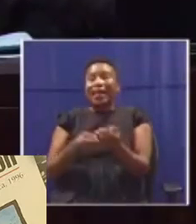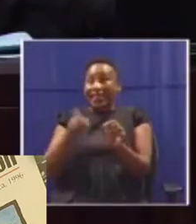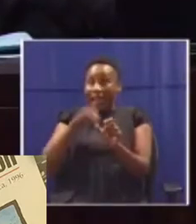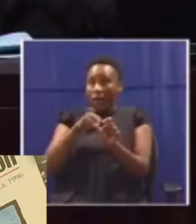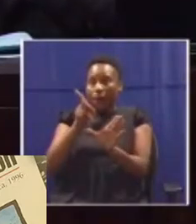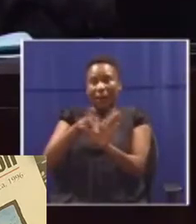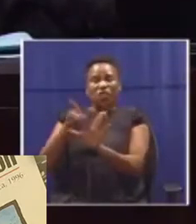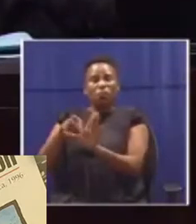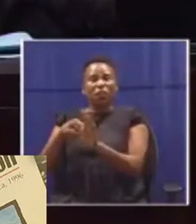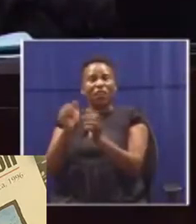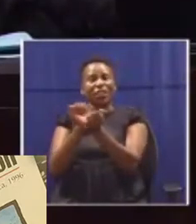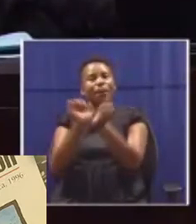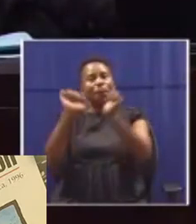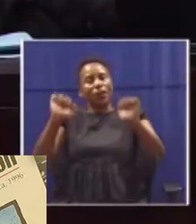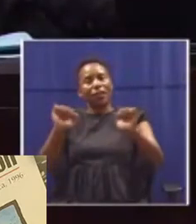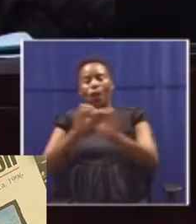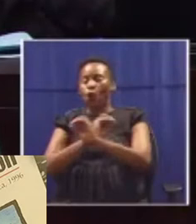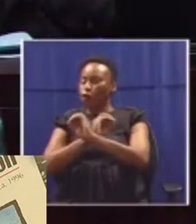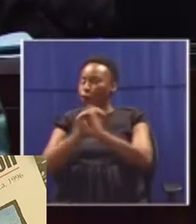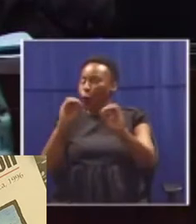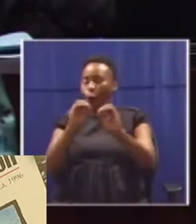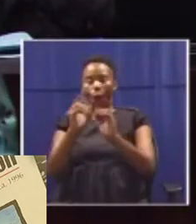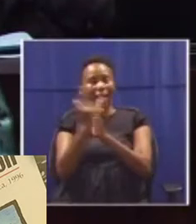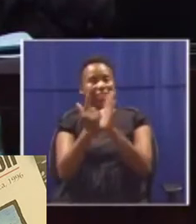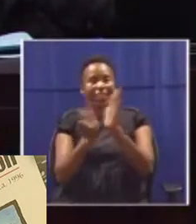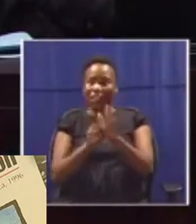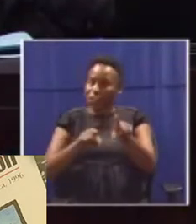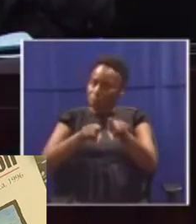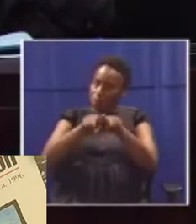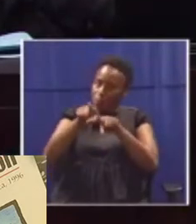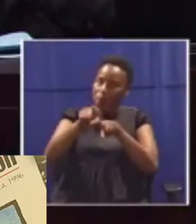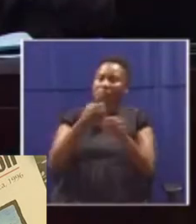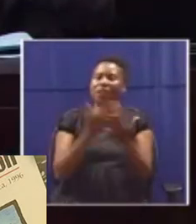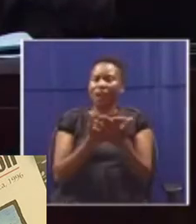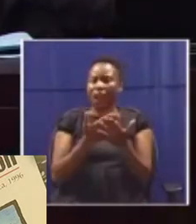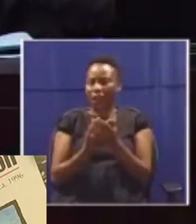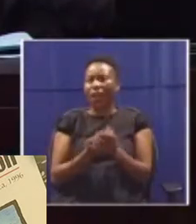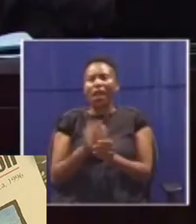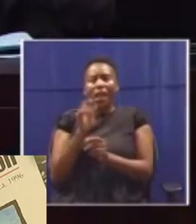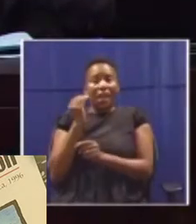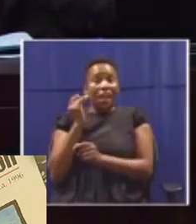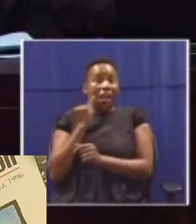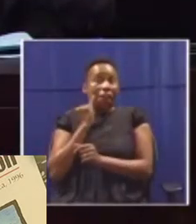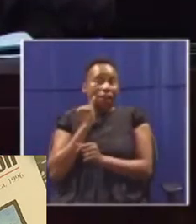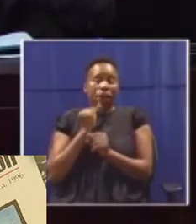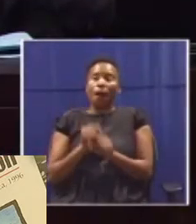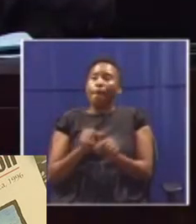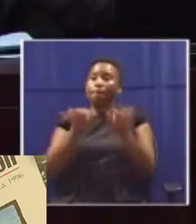participatory democracy, no legislation can succeed without public participation and the